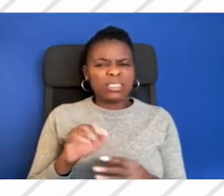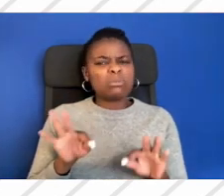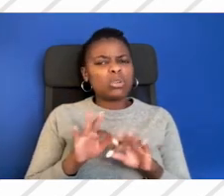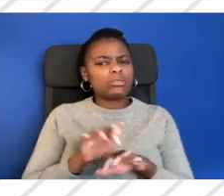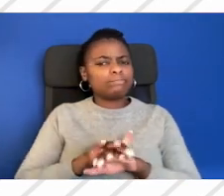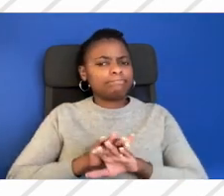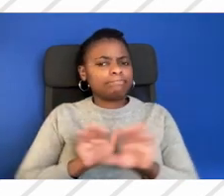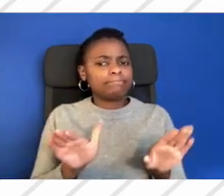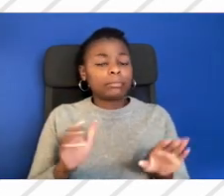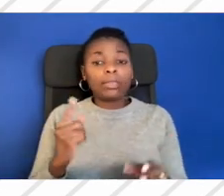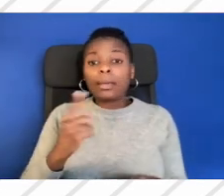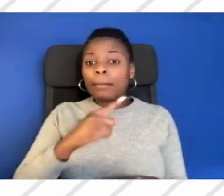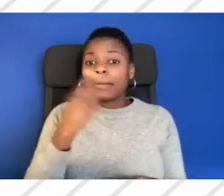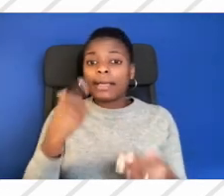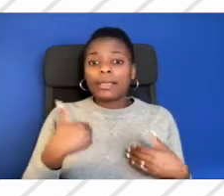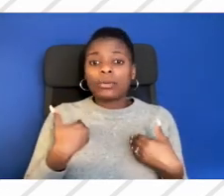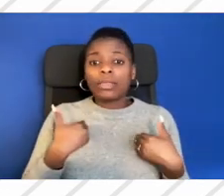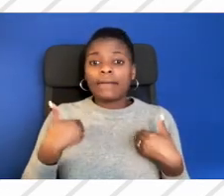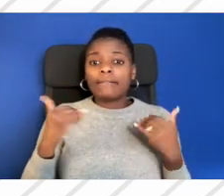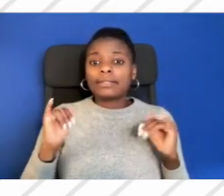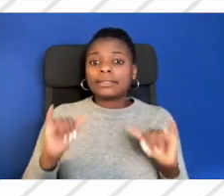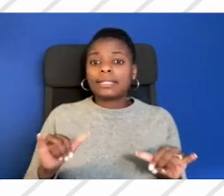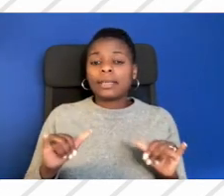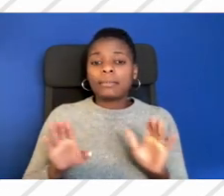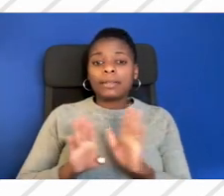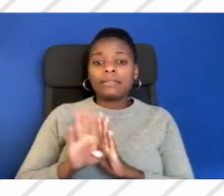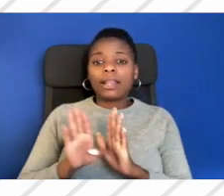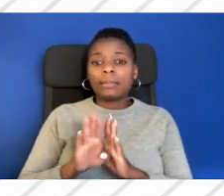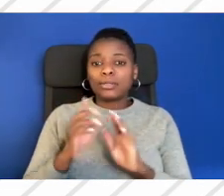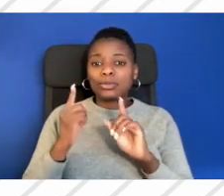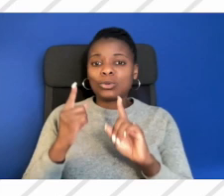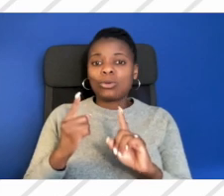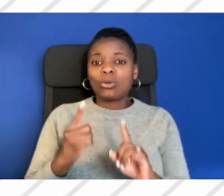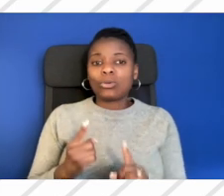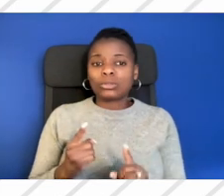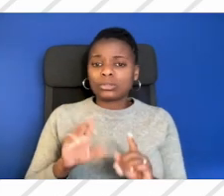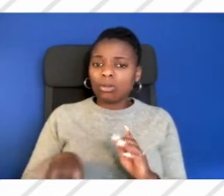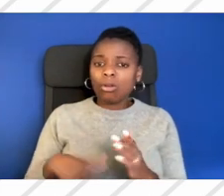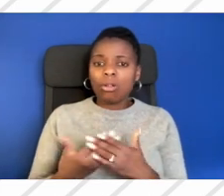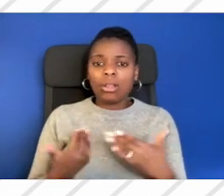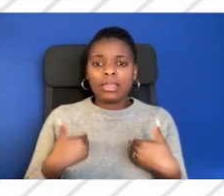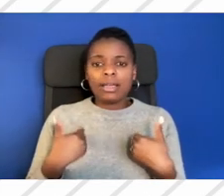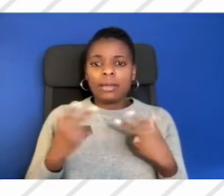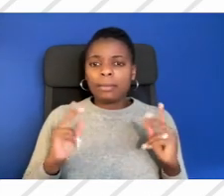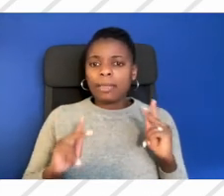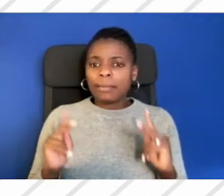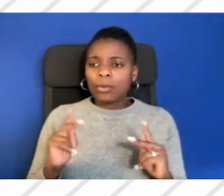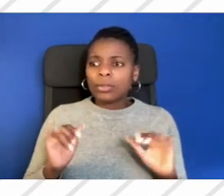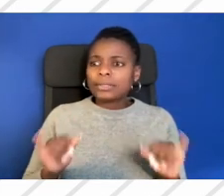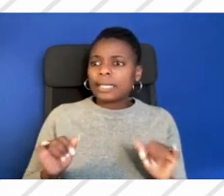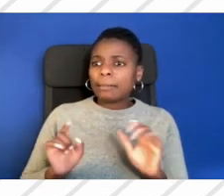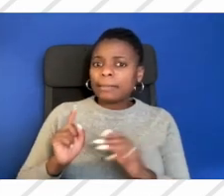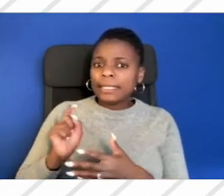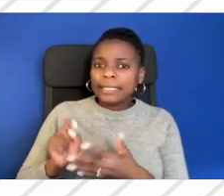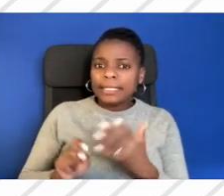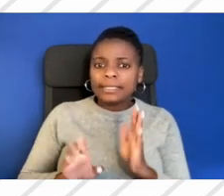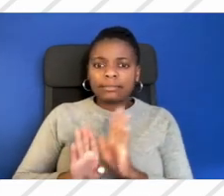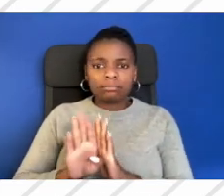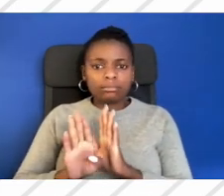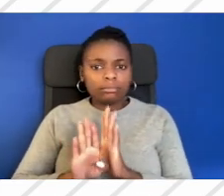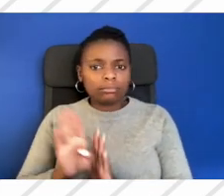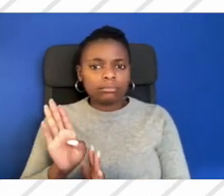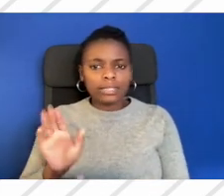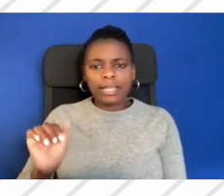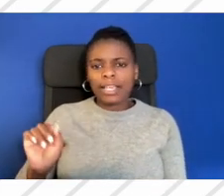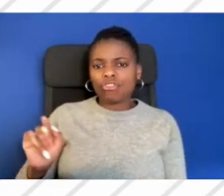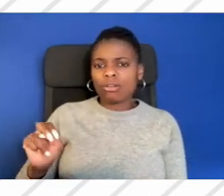example, have the same developmental goals and as all young people. They have the same developmental needs that Adriana talked about.